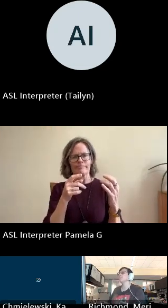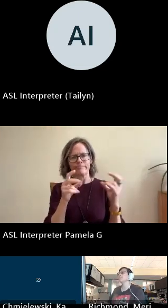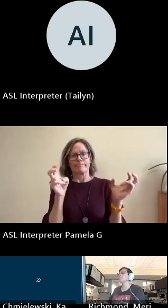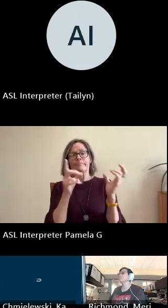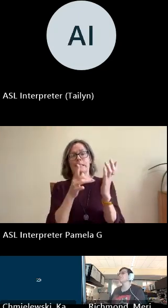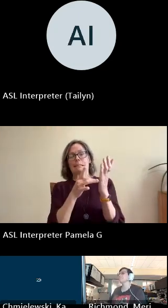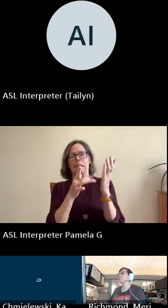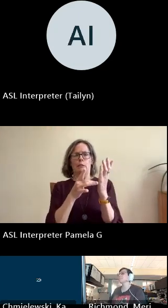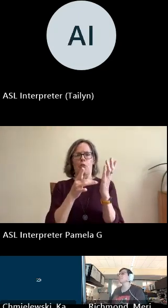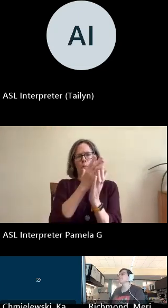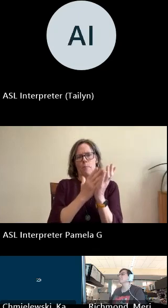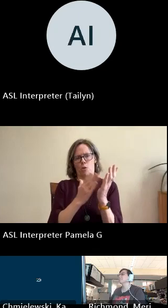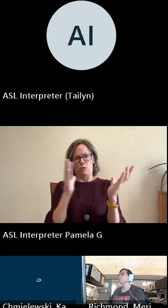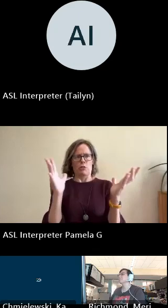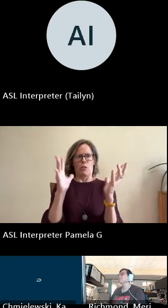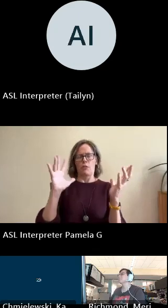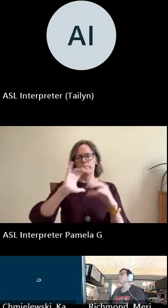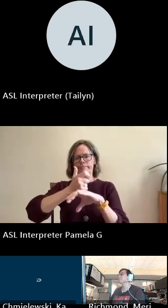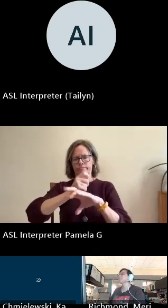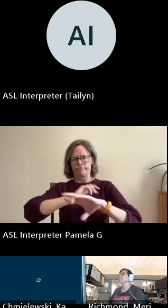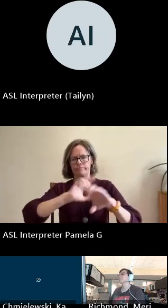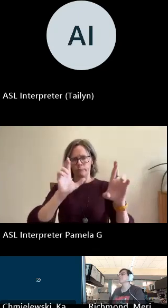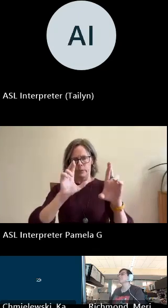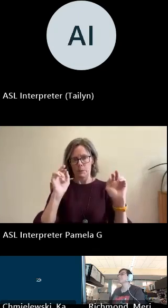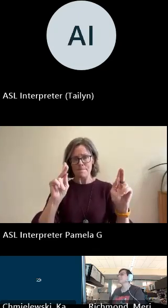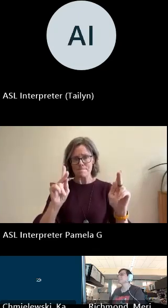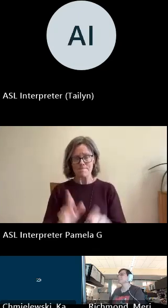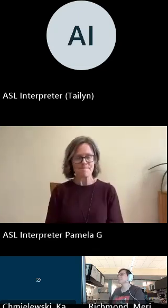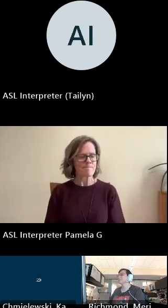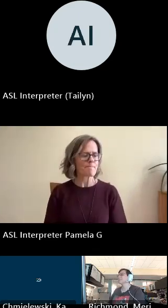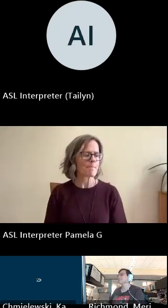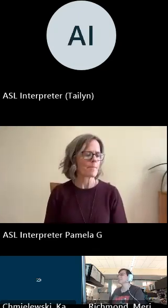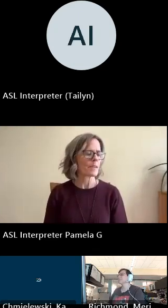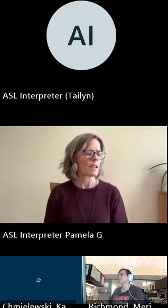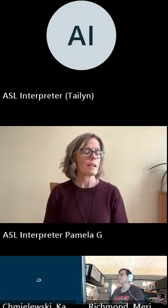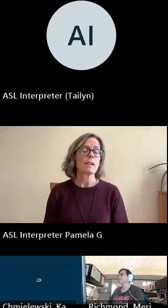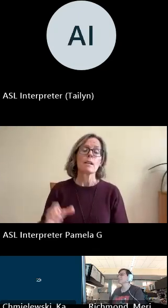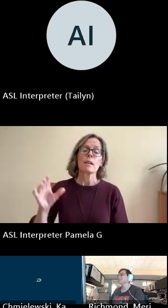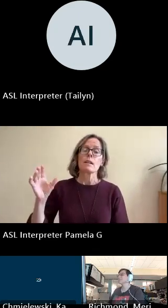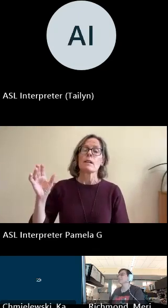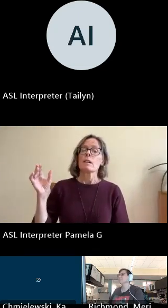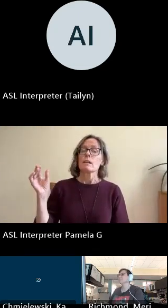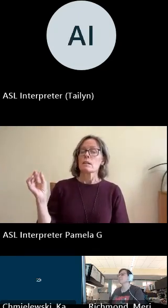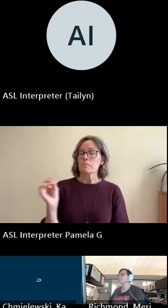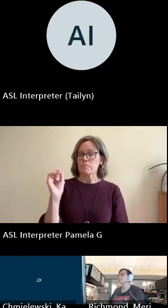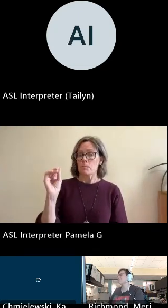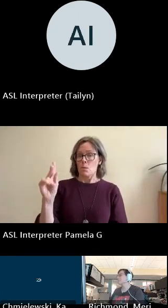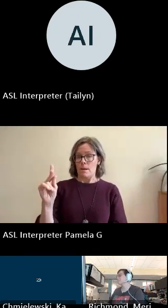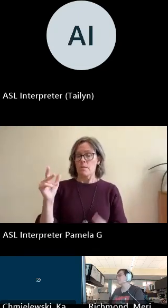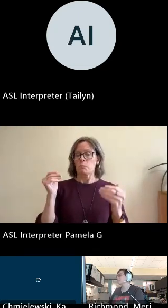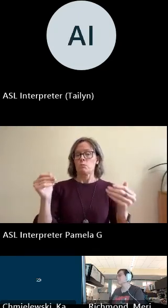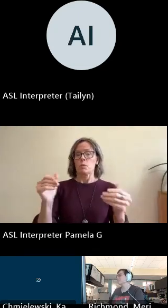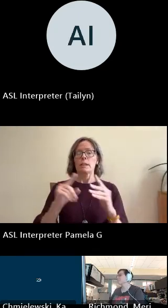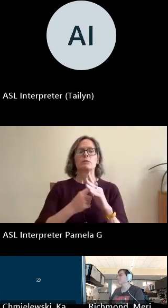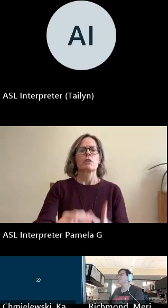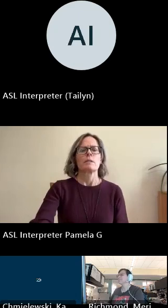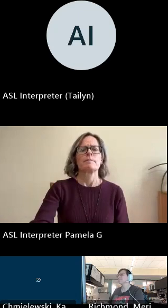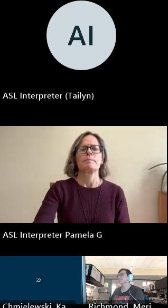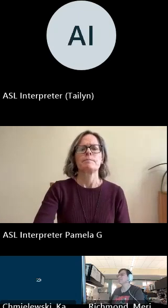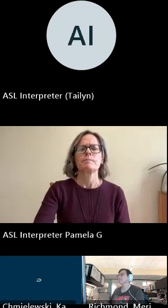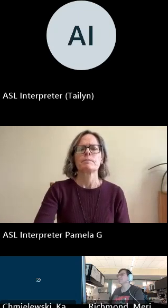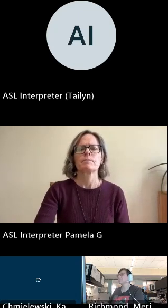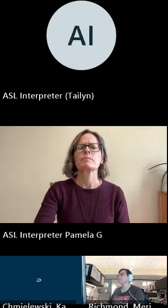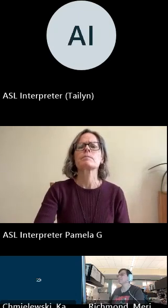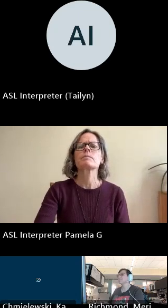of that are in place. So. All right, I'm going to get started. We're going to start